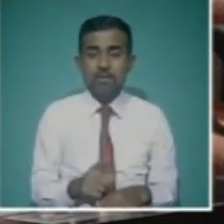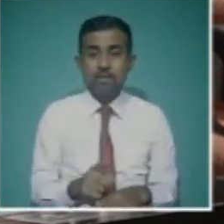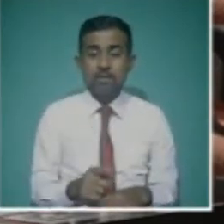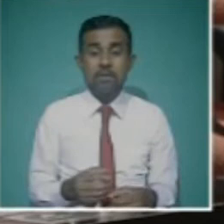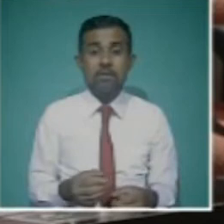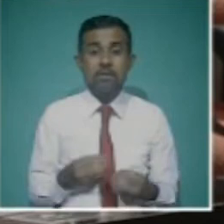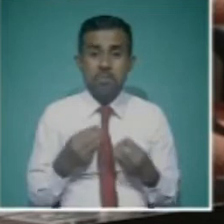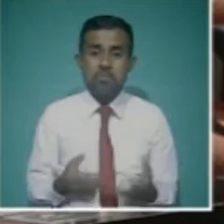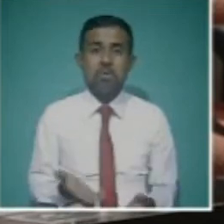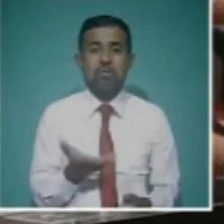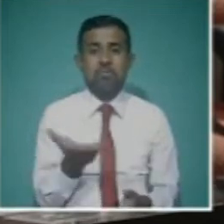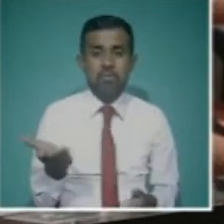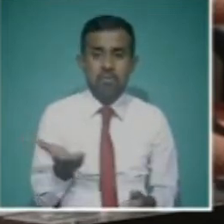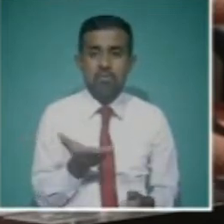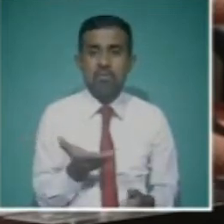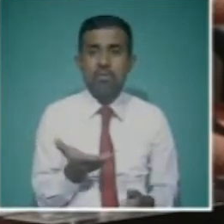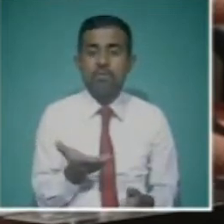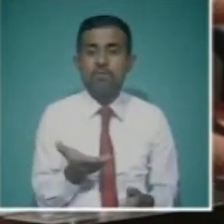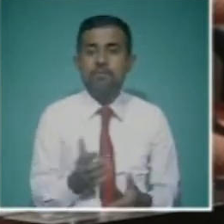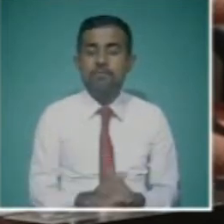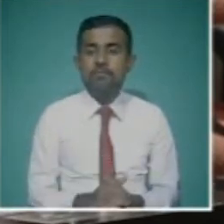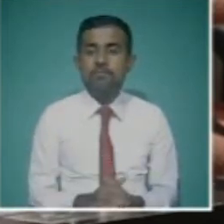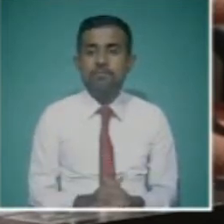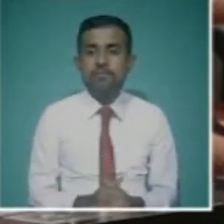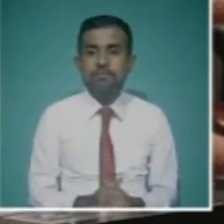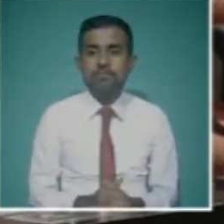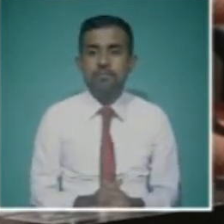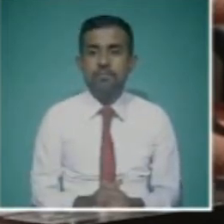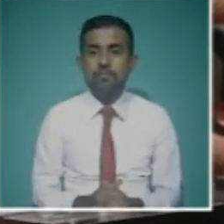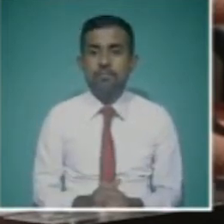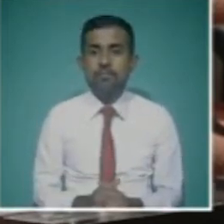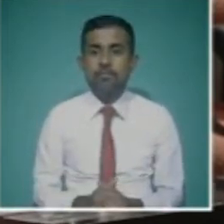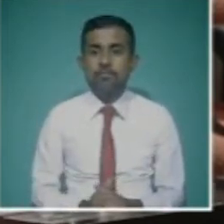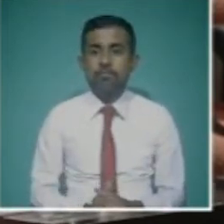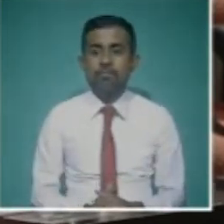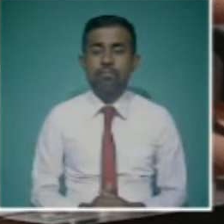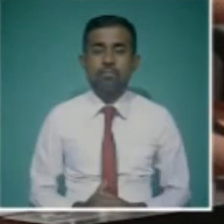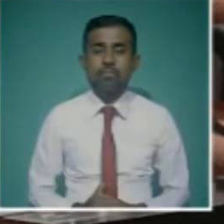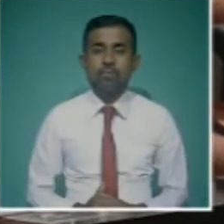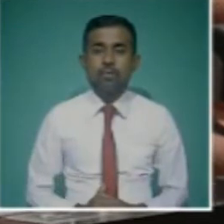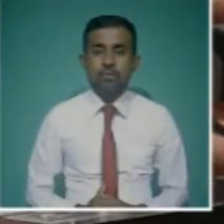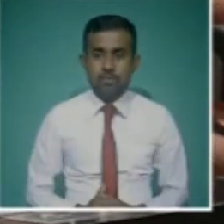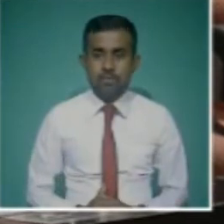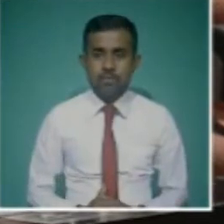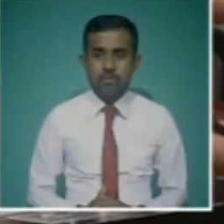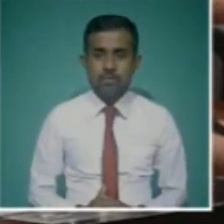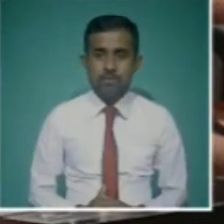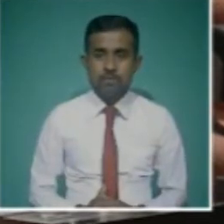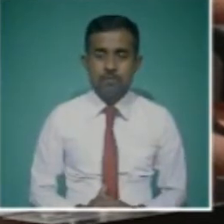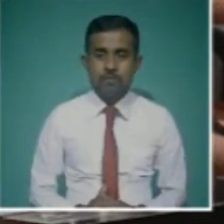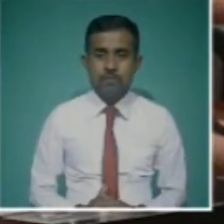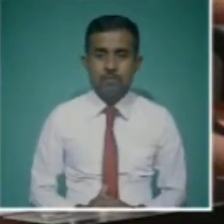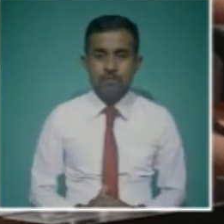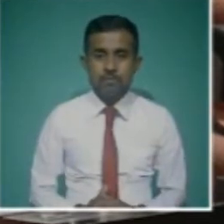Inability to govern and the complete sort of selfishness with which you are prepared to rook the